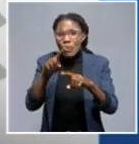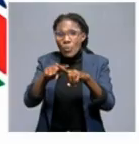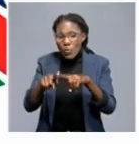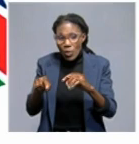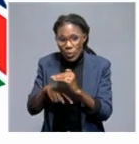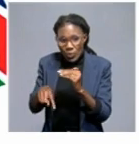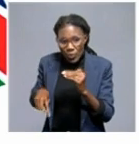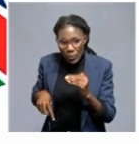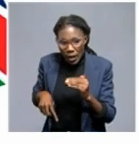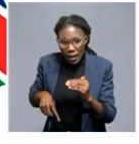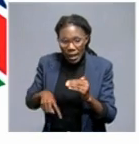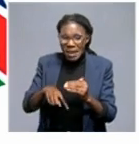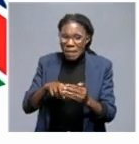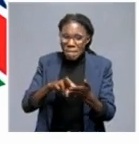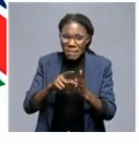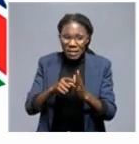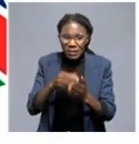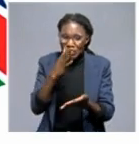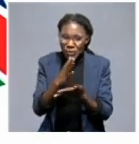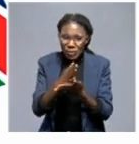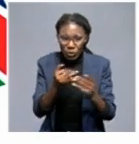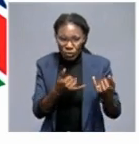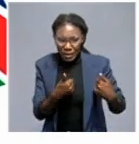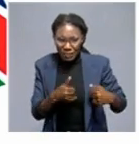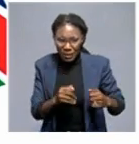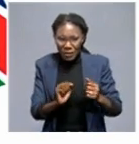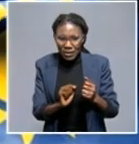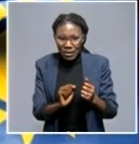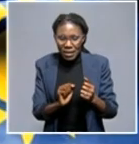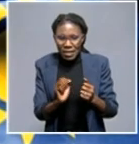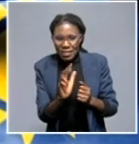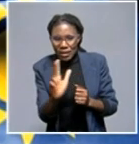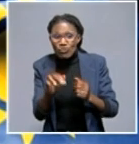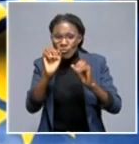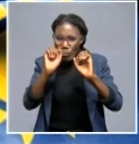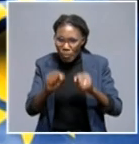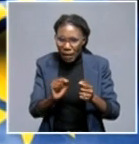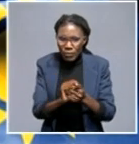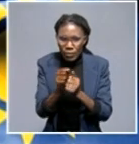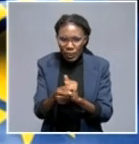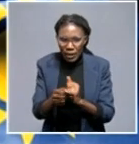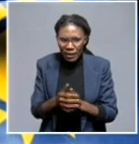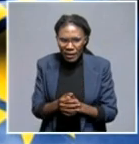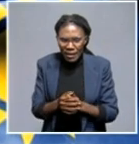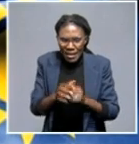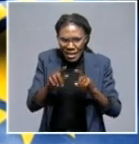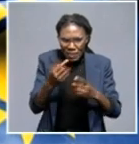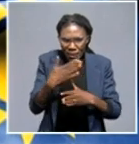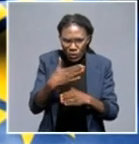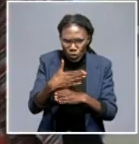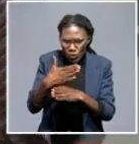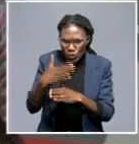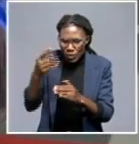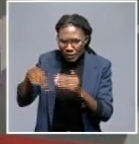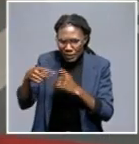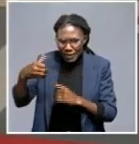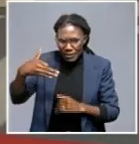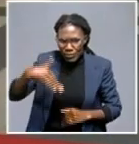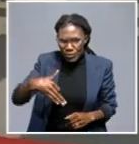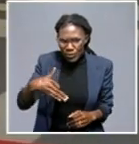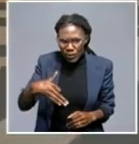the livelihood of our people. Because whatever we do outside is